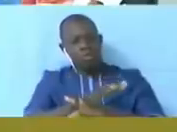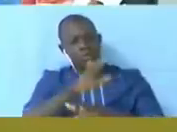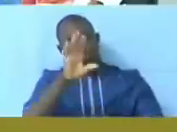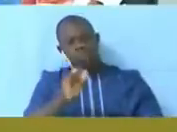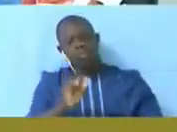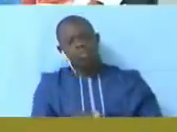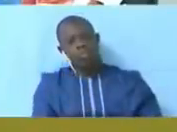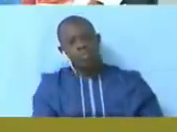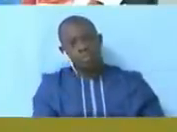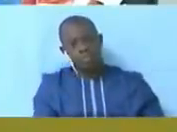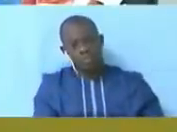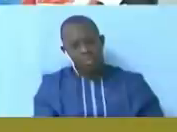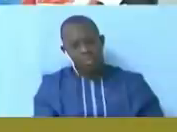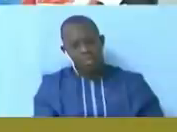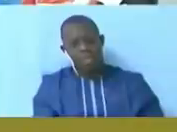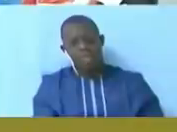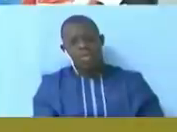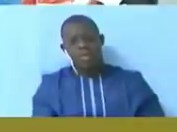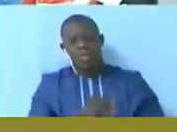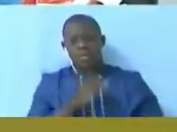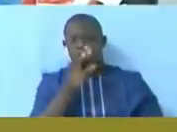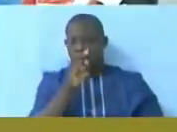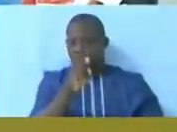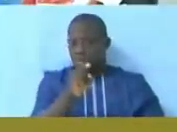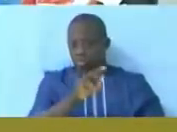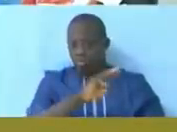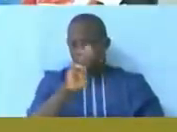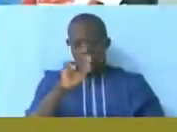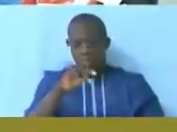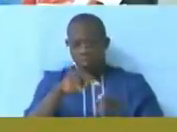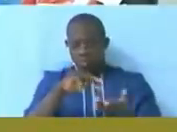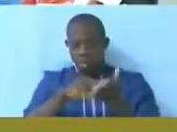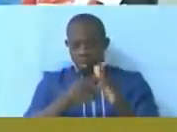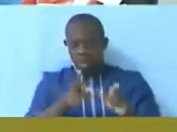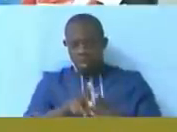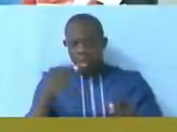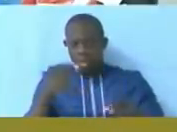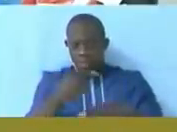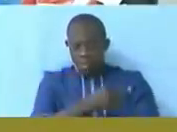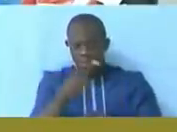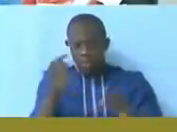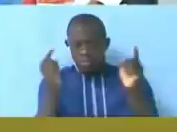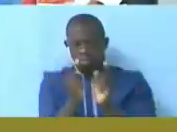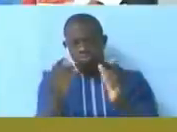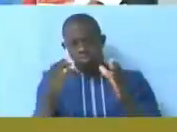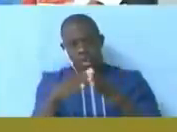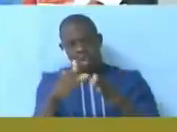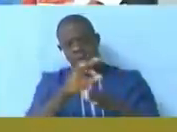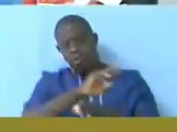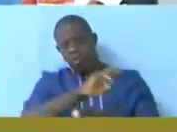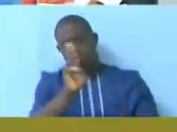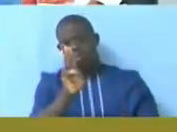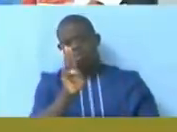And this was not coincidence this time? No. In fact, I